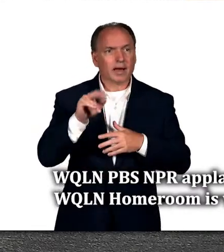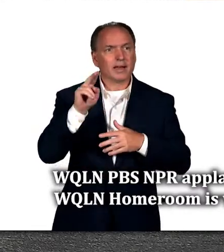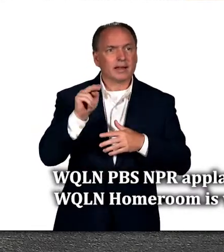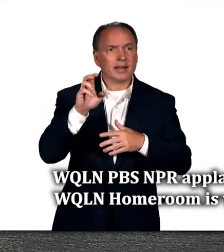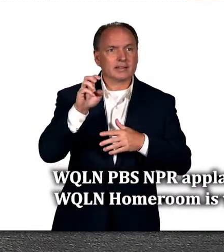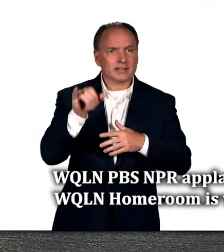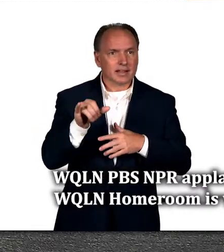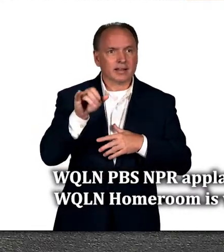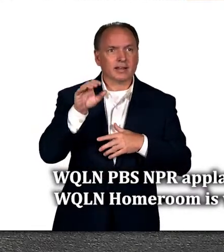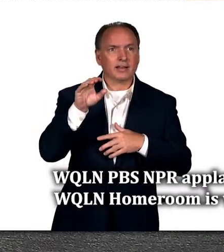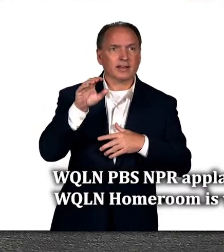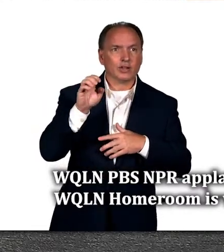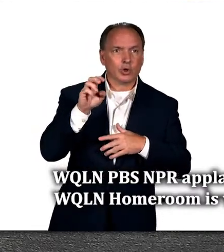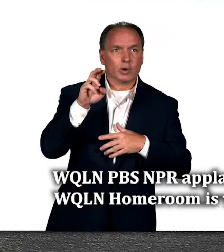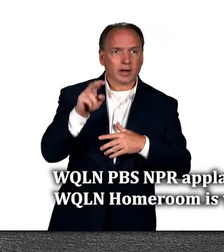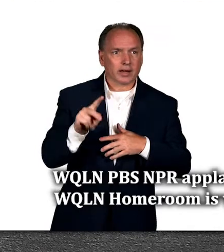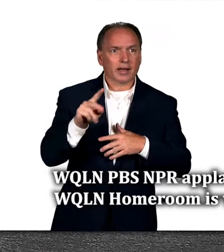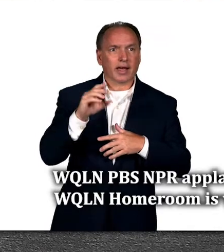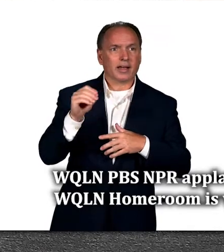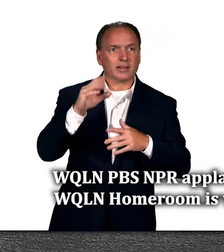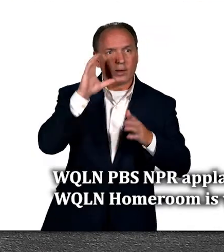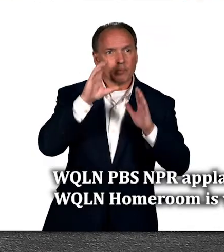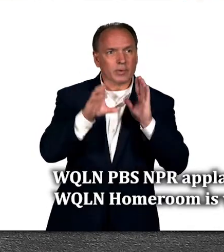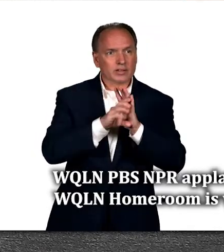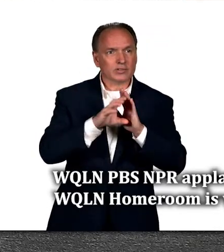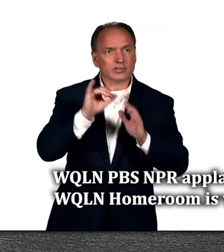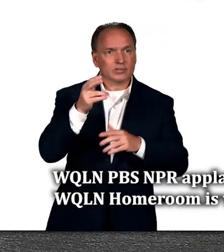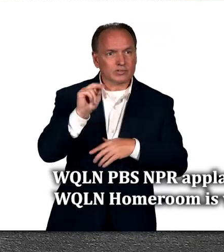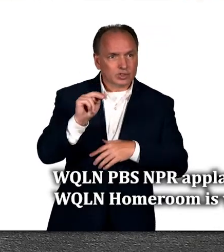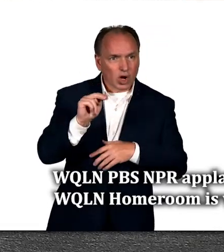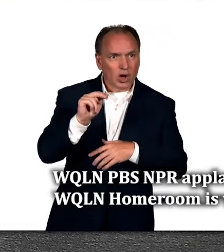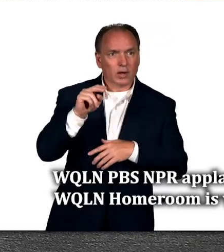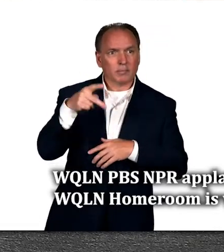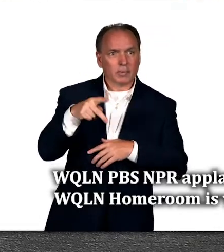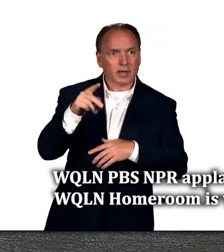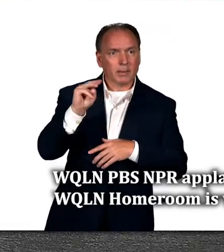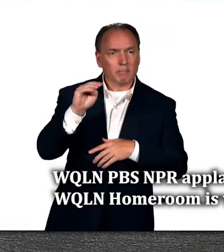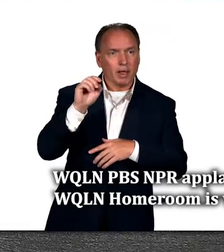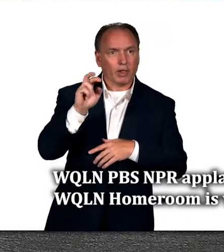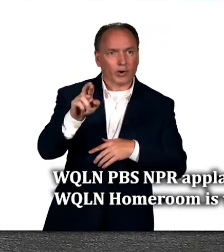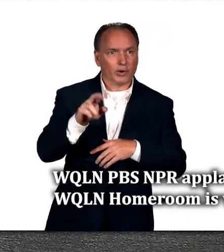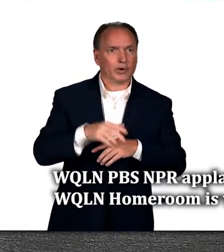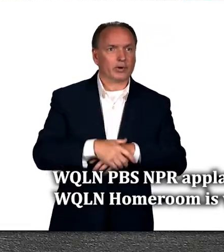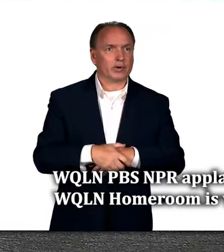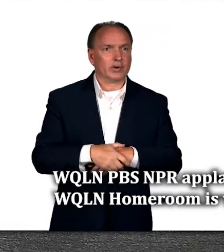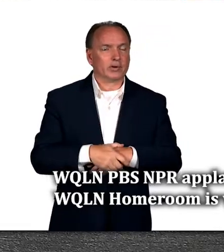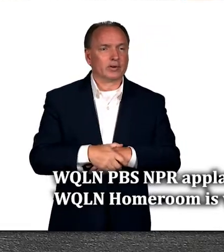Fielding Hulick, and the pictures are by John P. Miller.